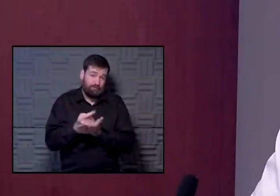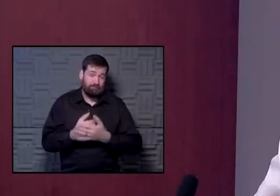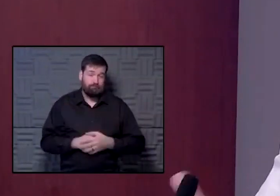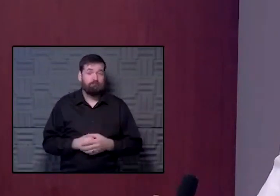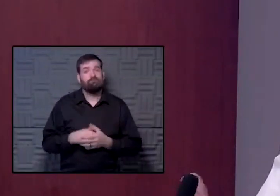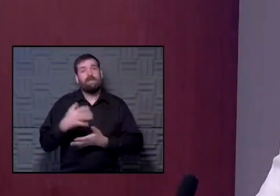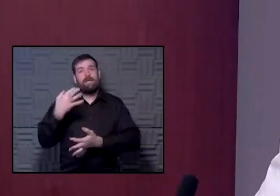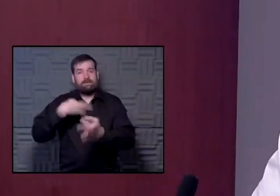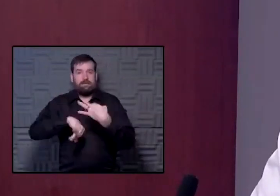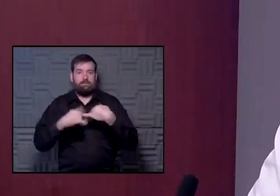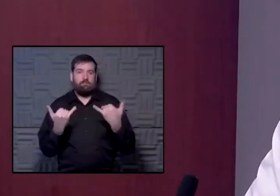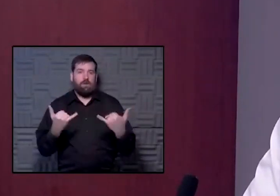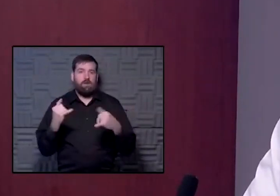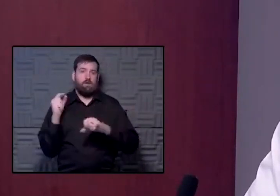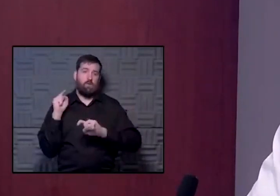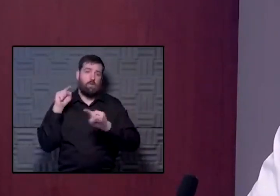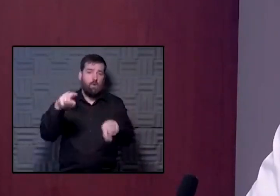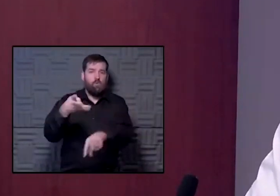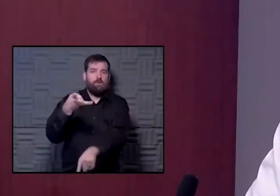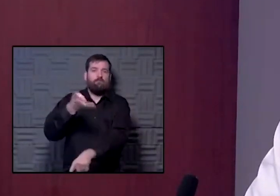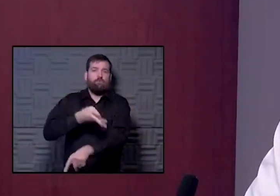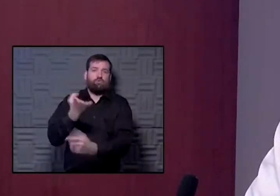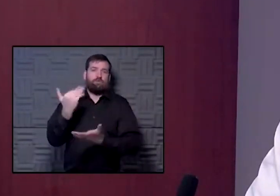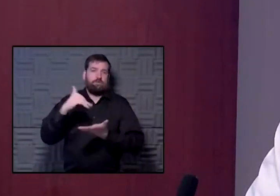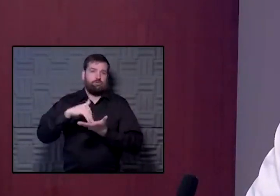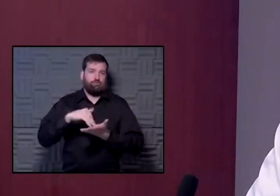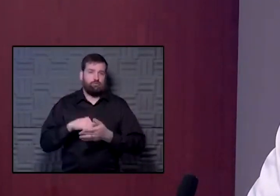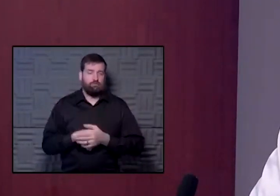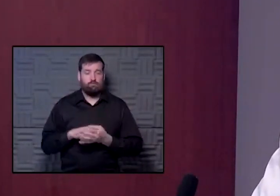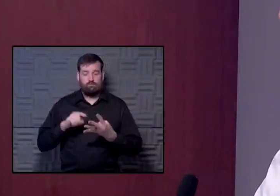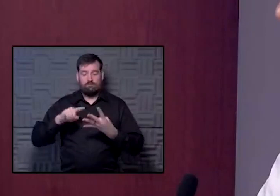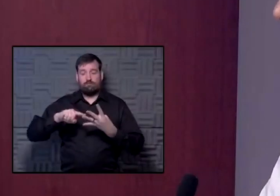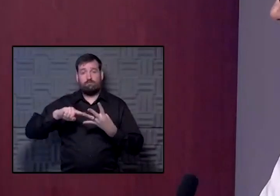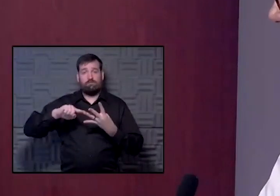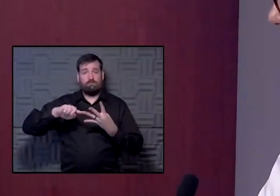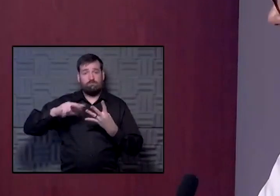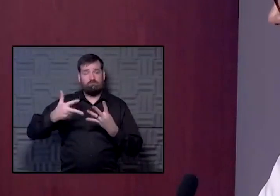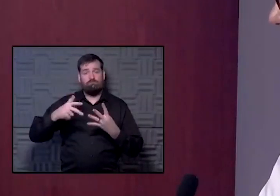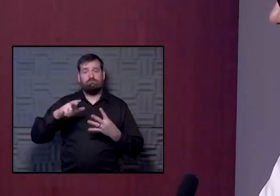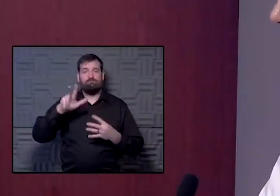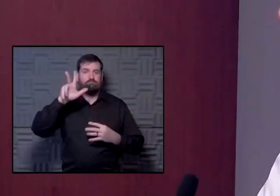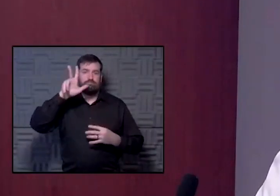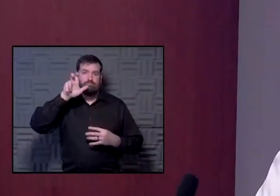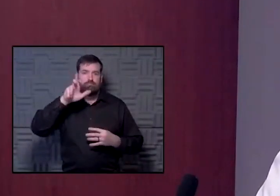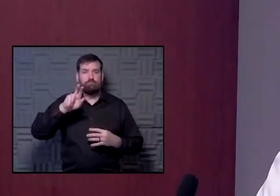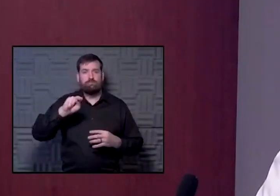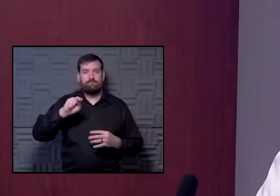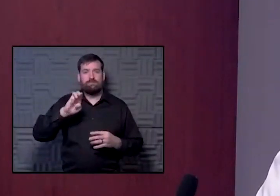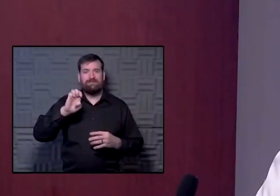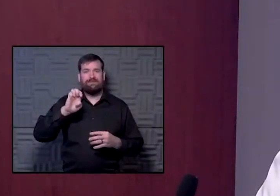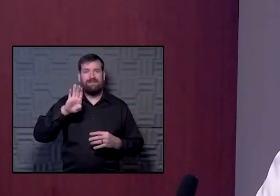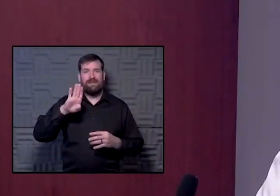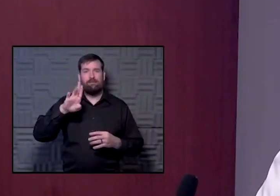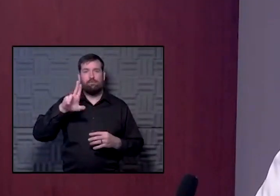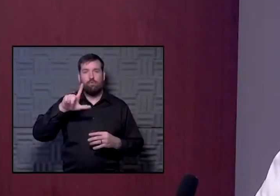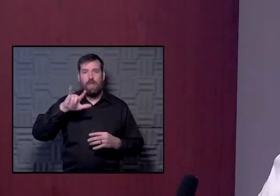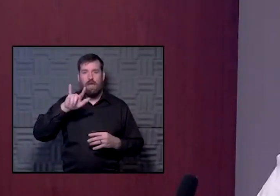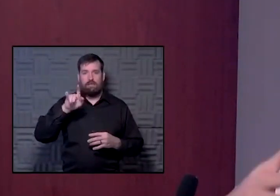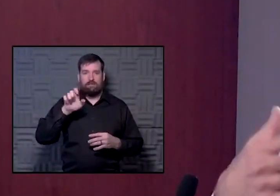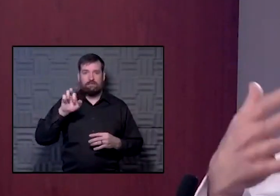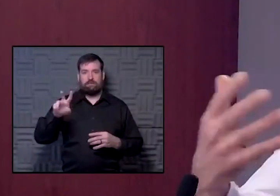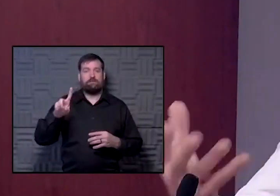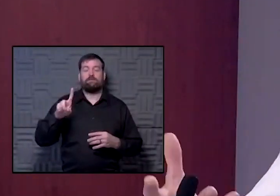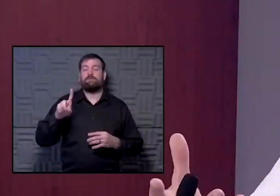as opposed to right now going to an infusion center. The third treatment is looking at a nebulized treatment. So this is